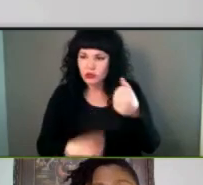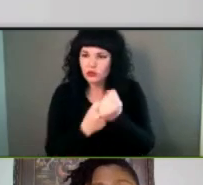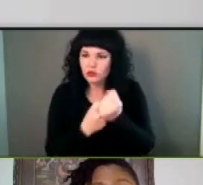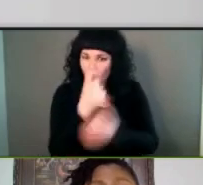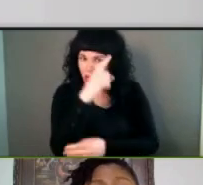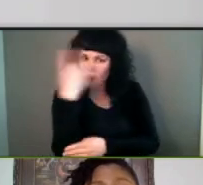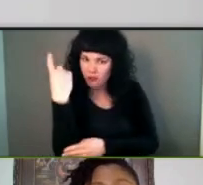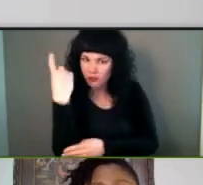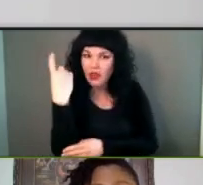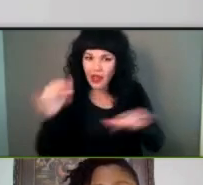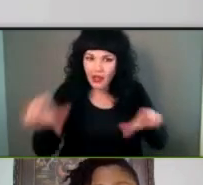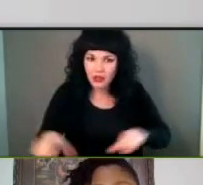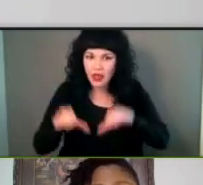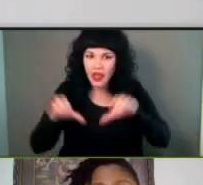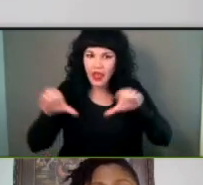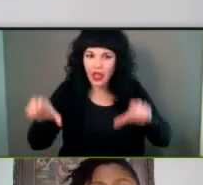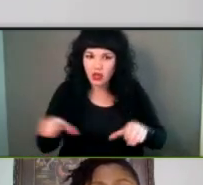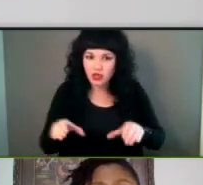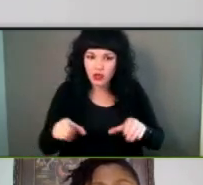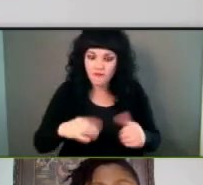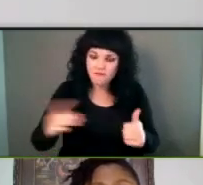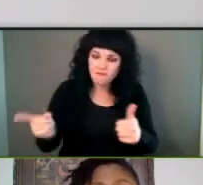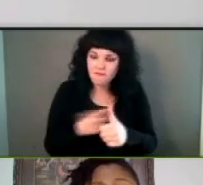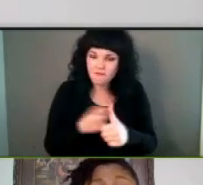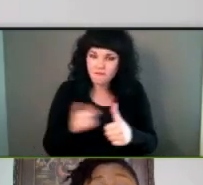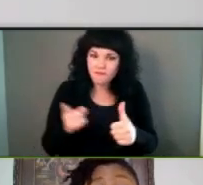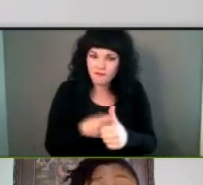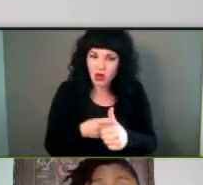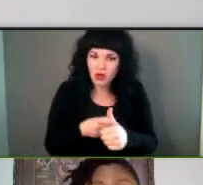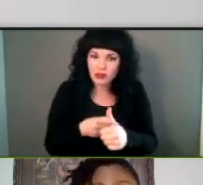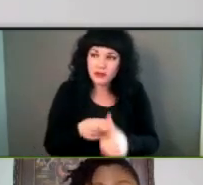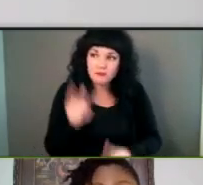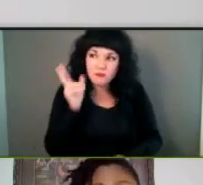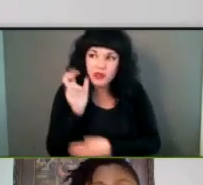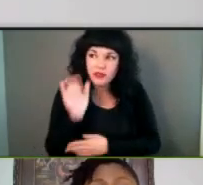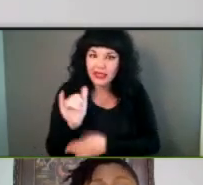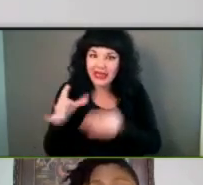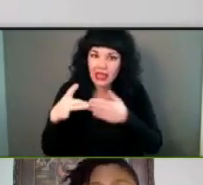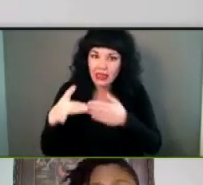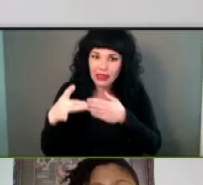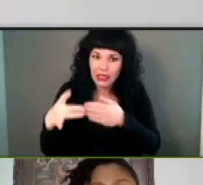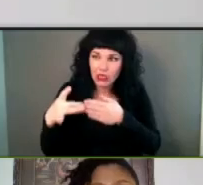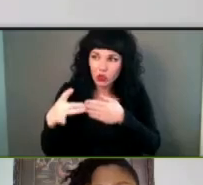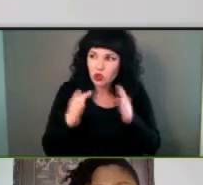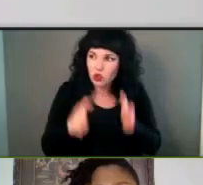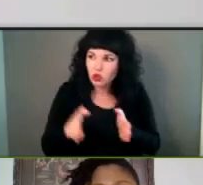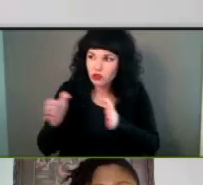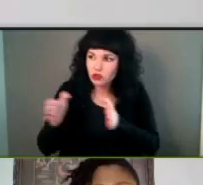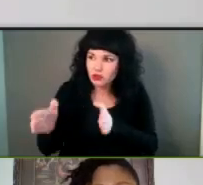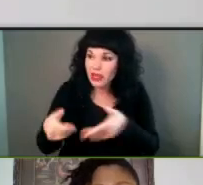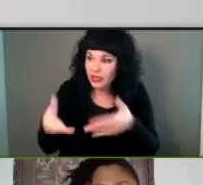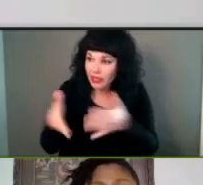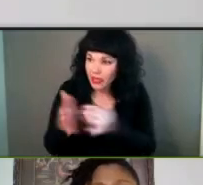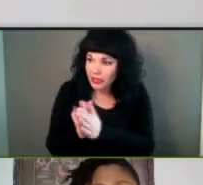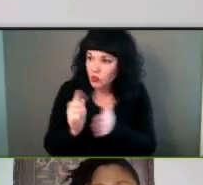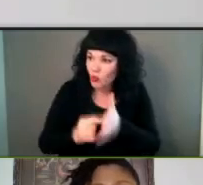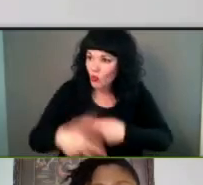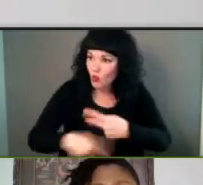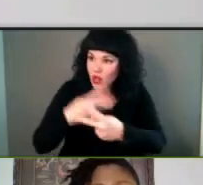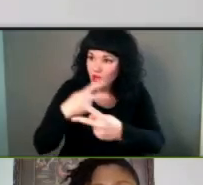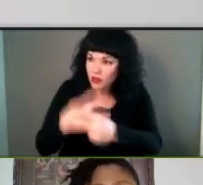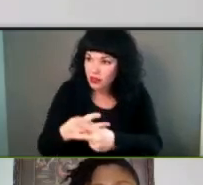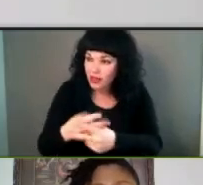and take their instruction on what support they want provided. Leave your personal agendas in the